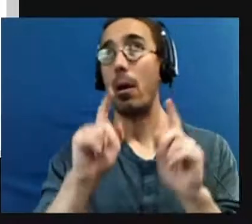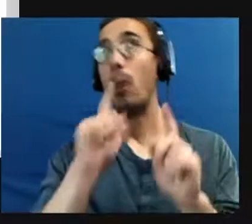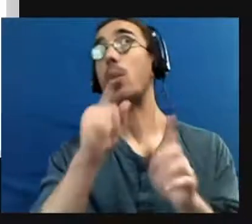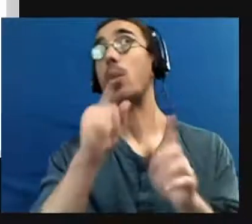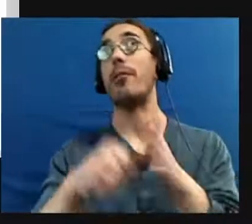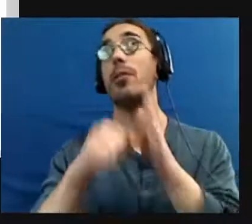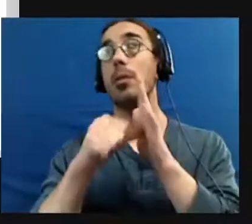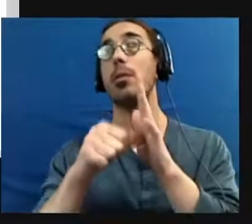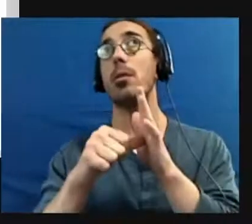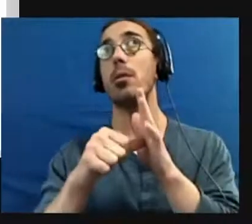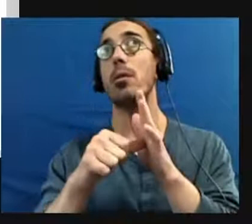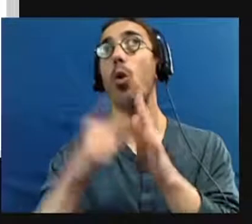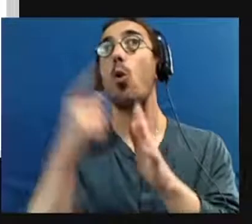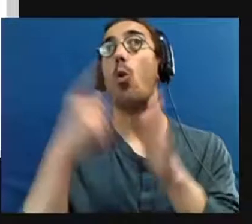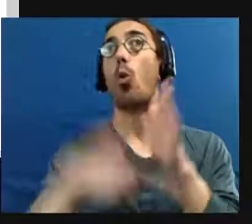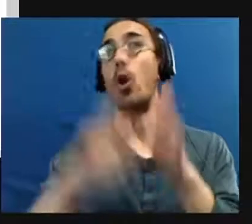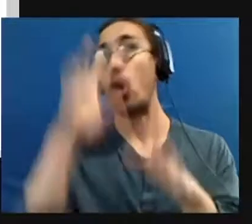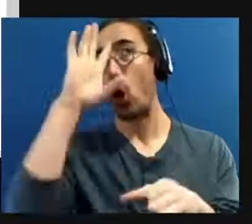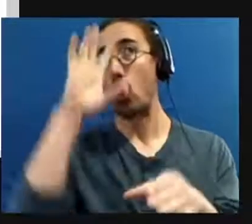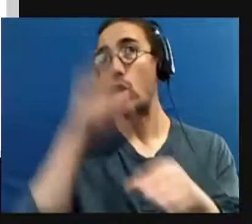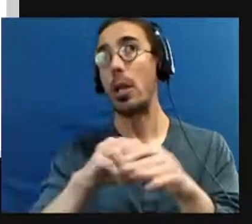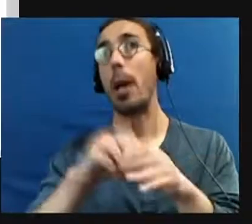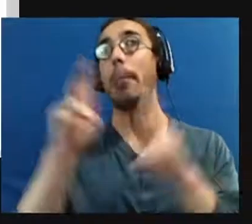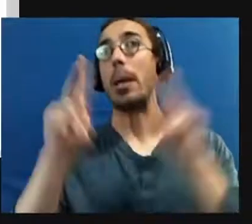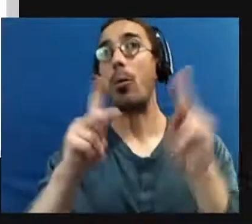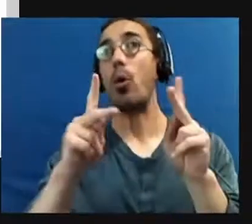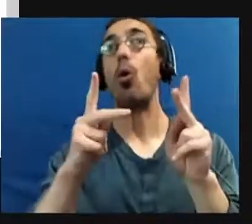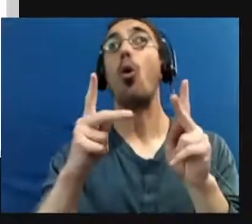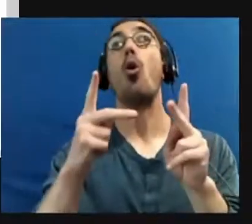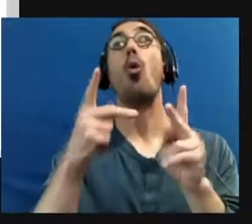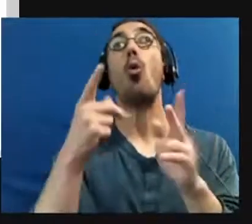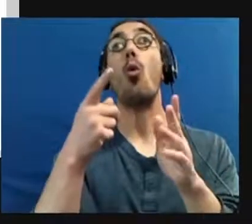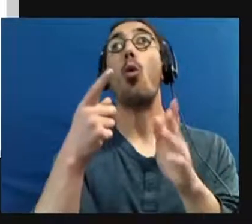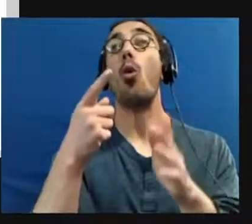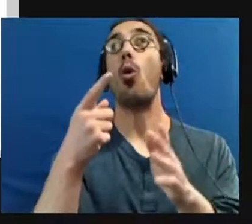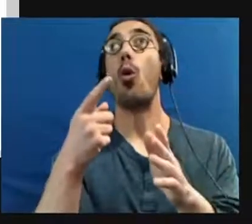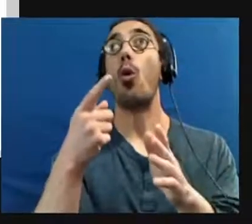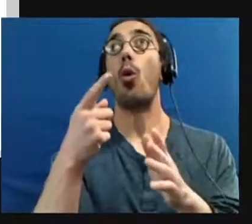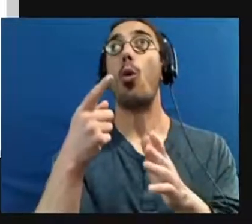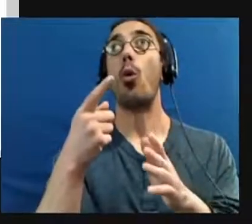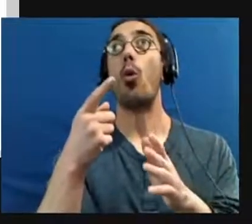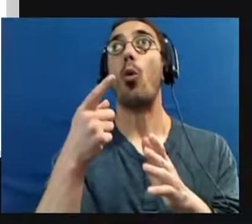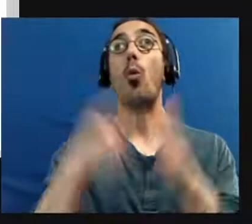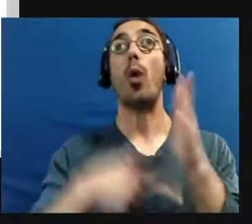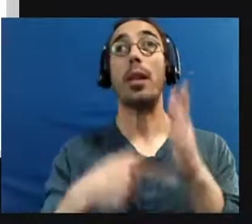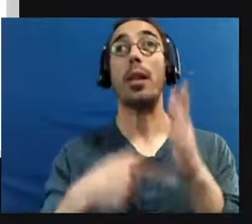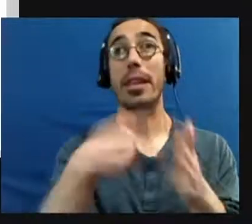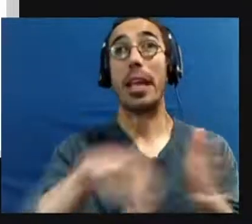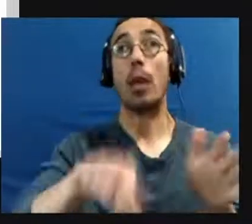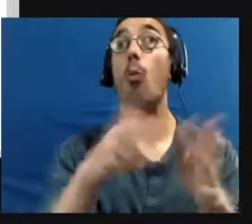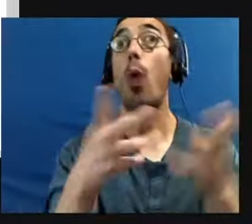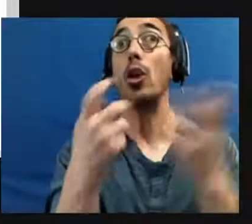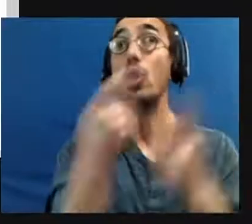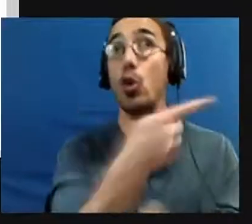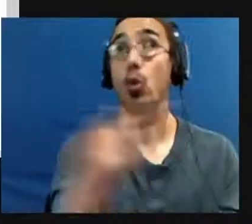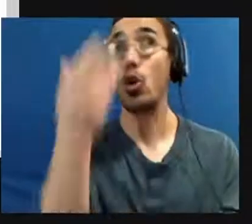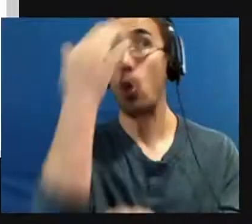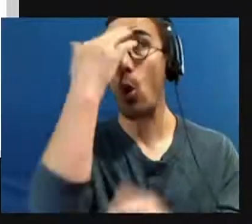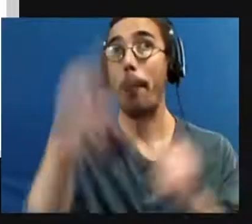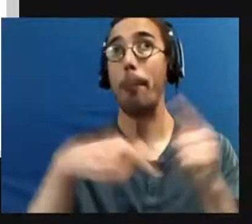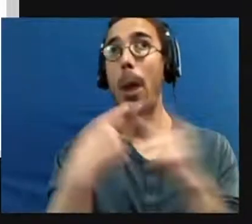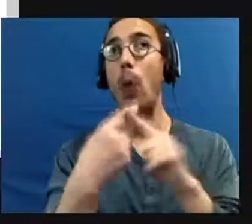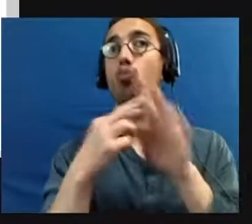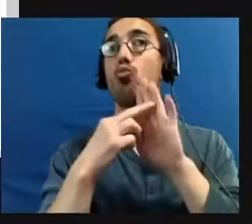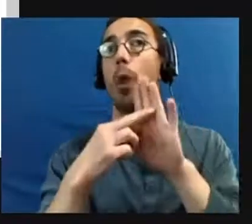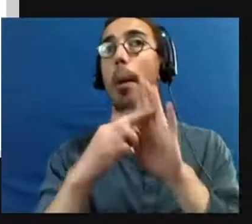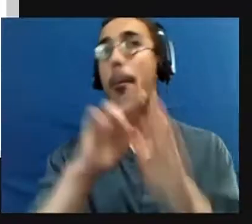is what autistic people want you or everyone to know about autistic representation. We are going to talk about some